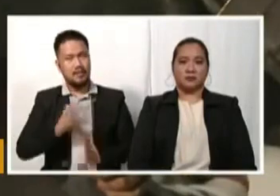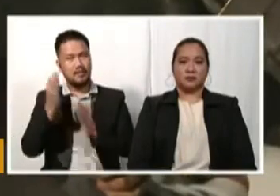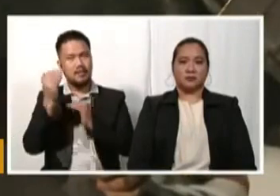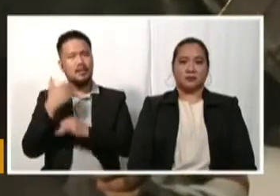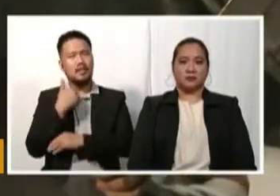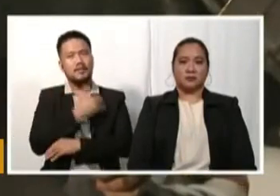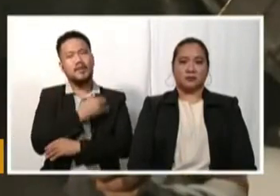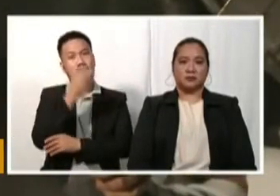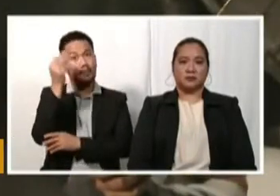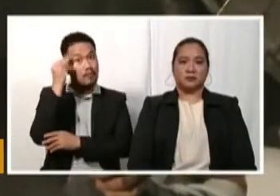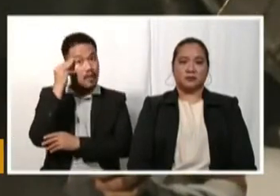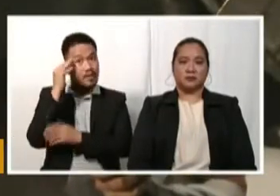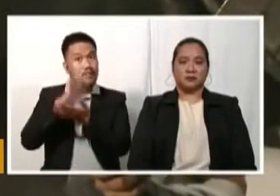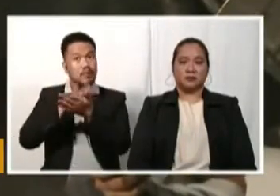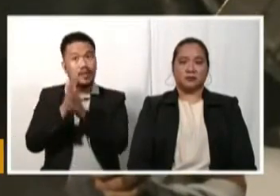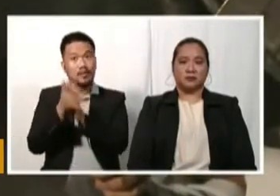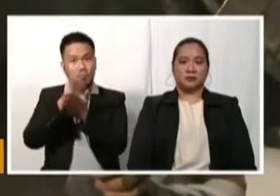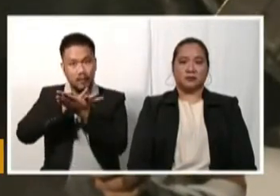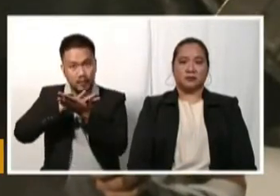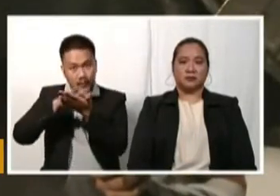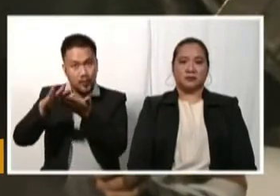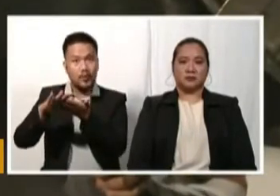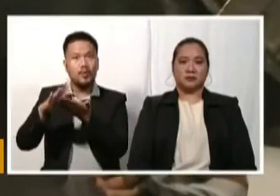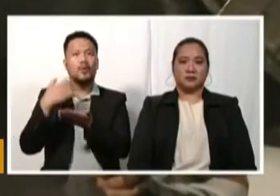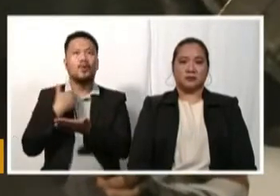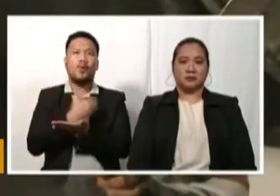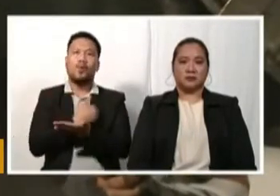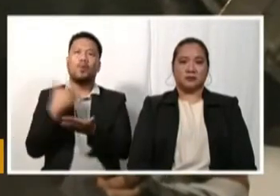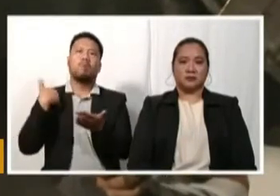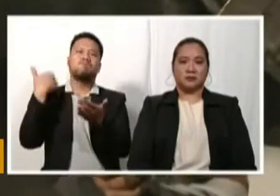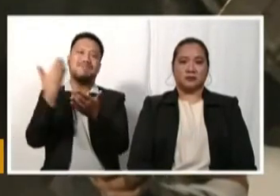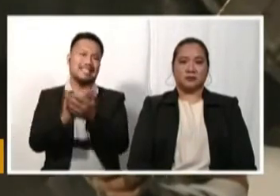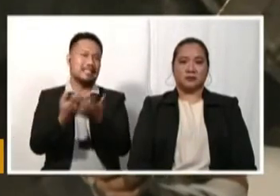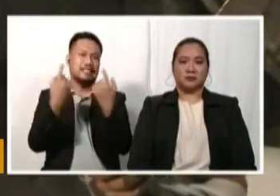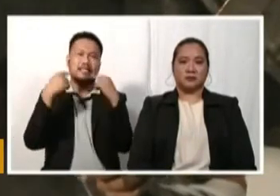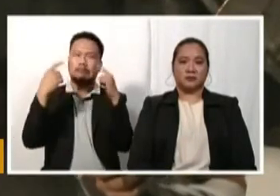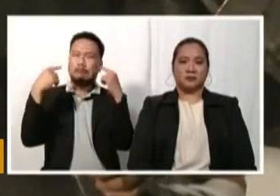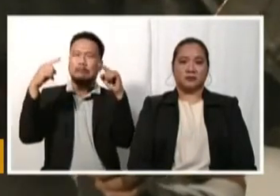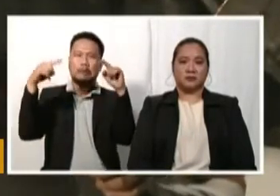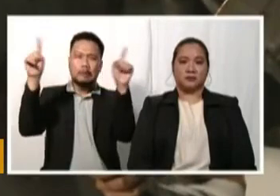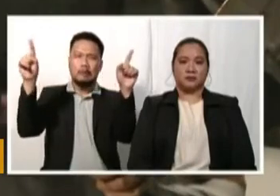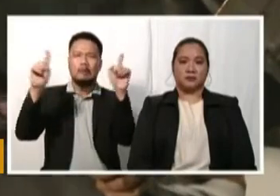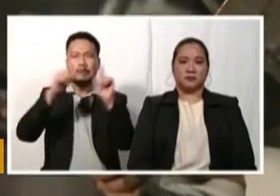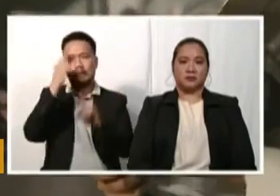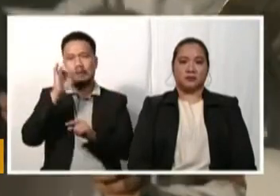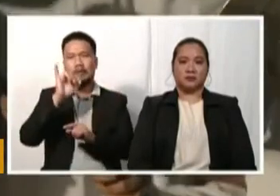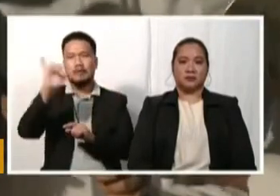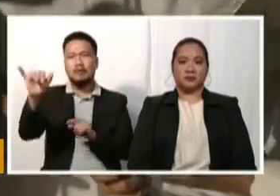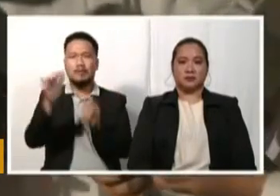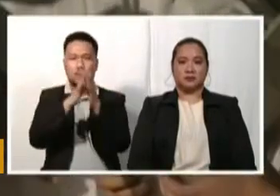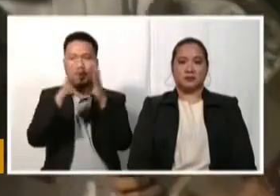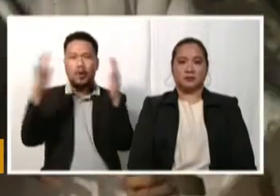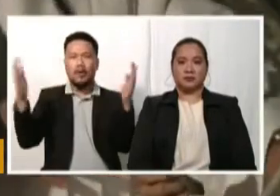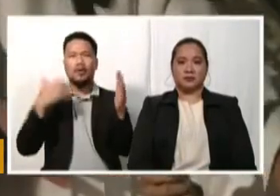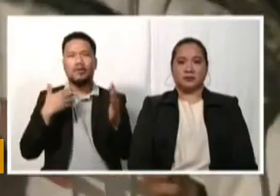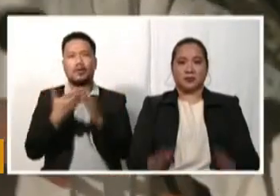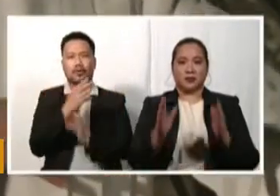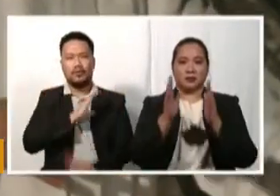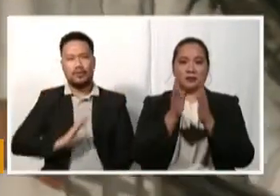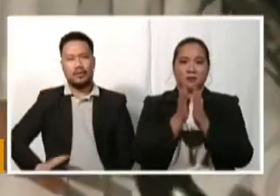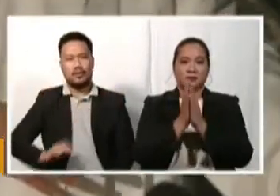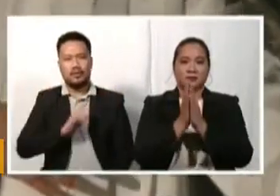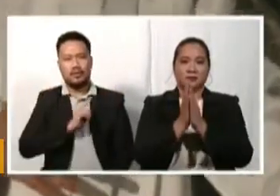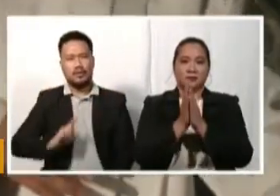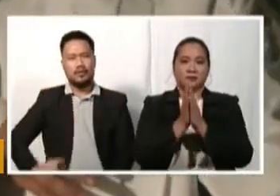pure we may attain festivities of unending splendor, through Christ our Lord.